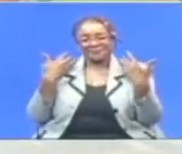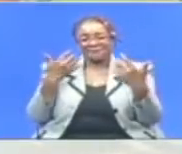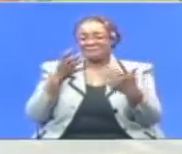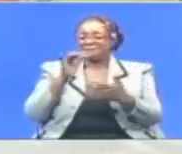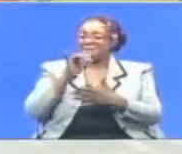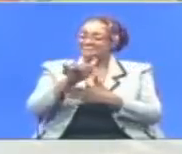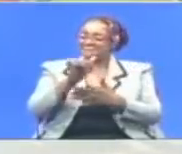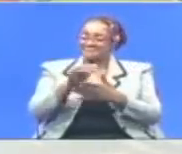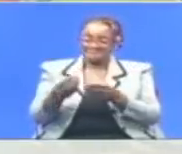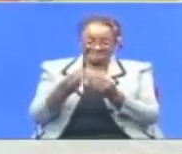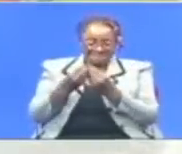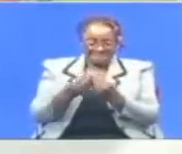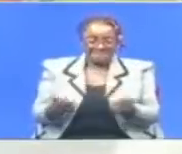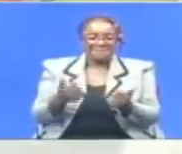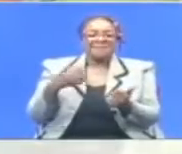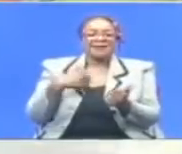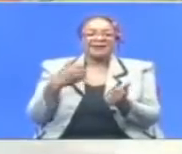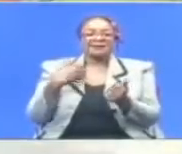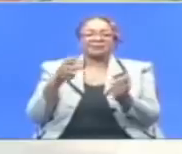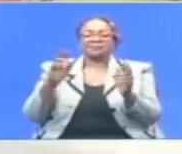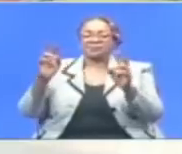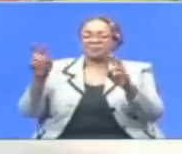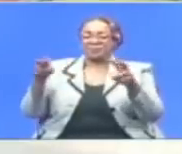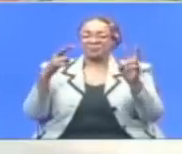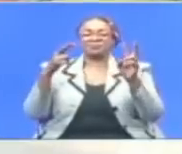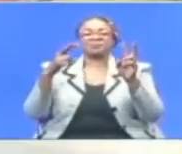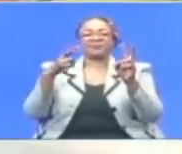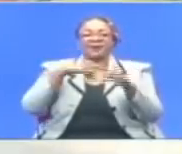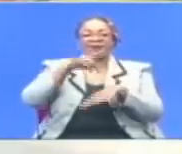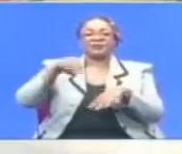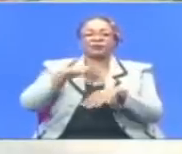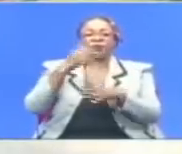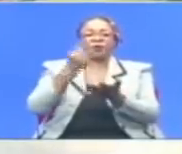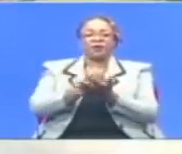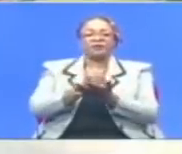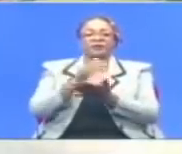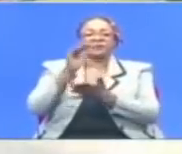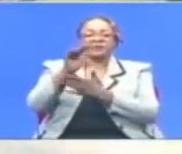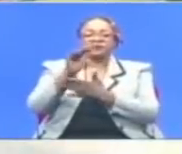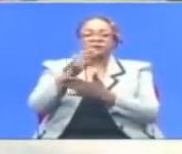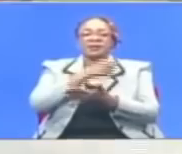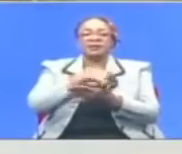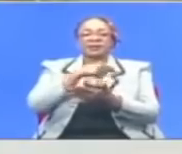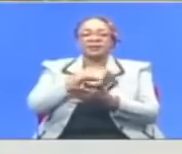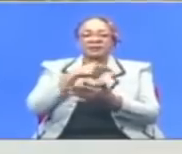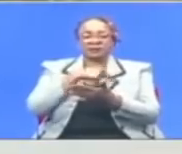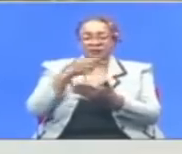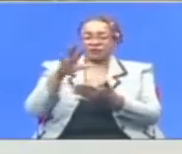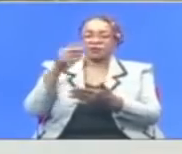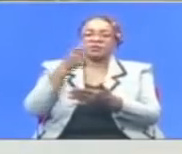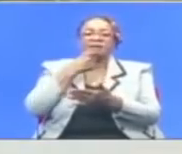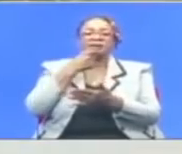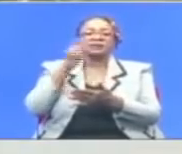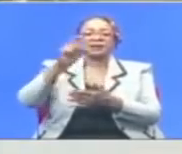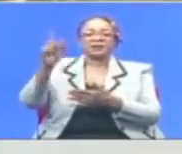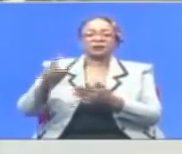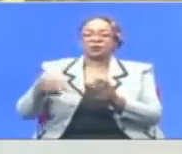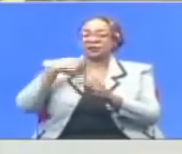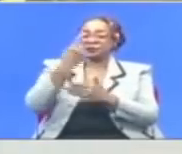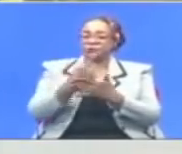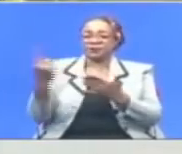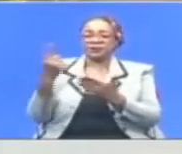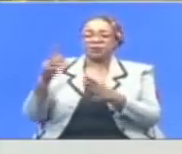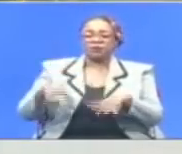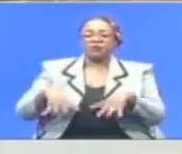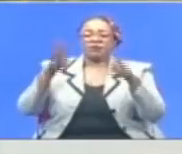drawn the attention of the national office that has called for a delegates meeting next week for the Nyanza region, where the agenda is to find